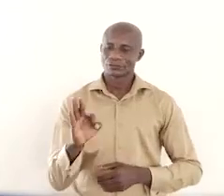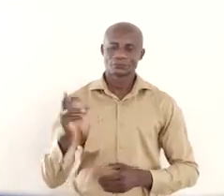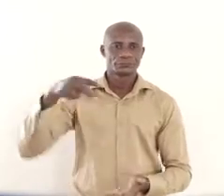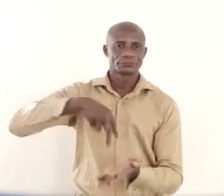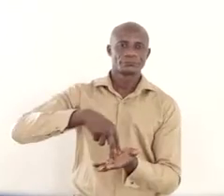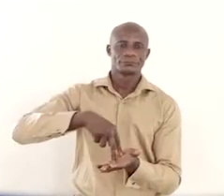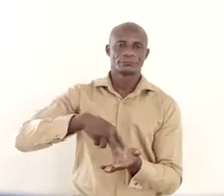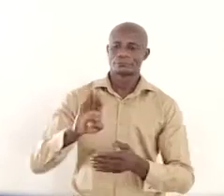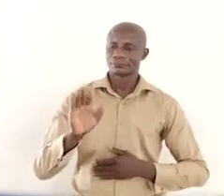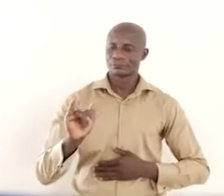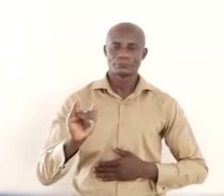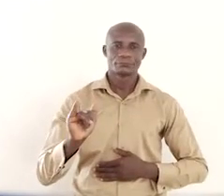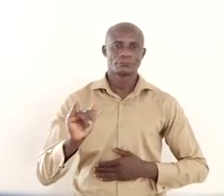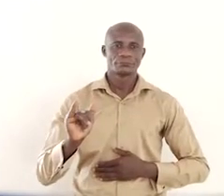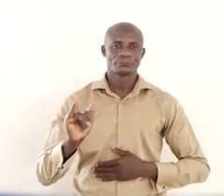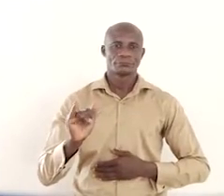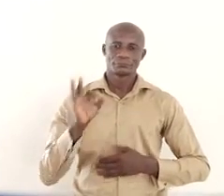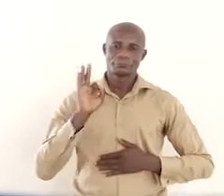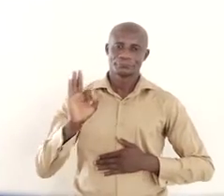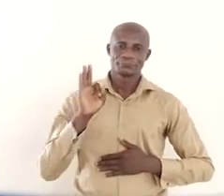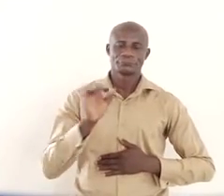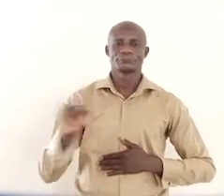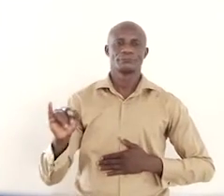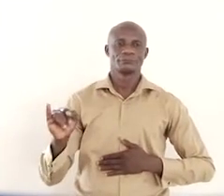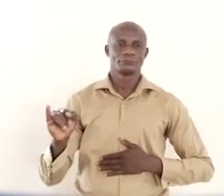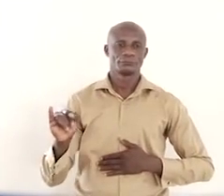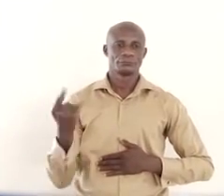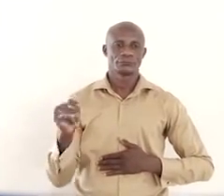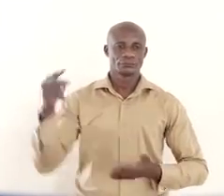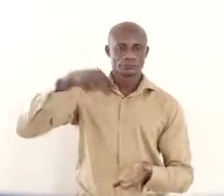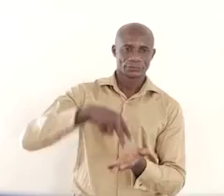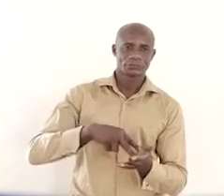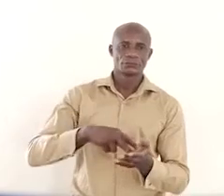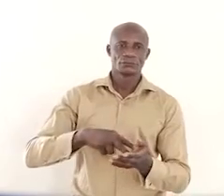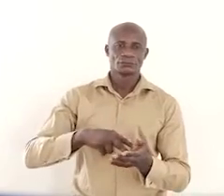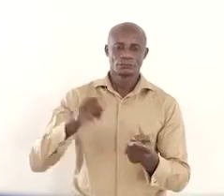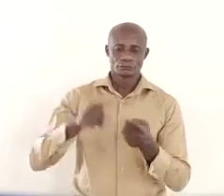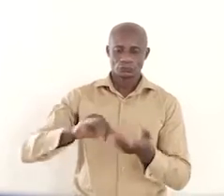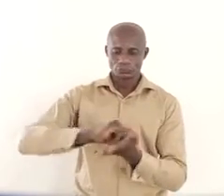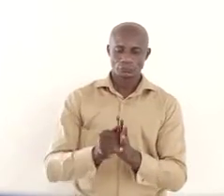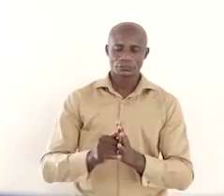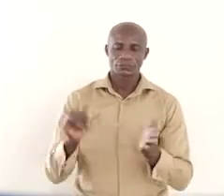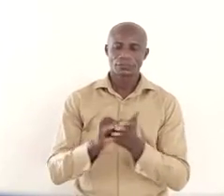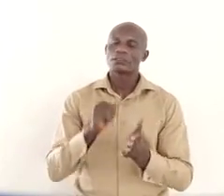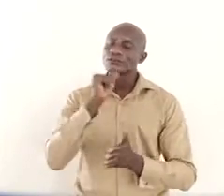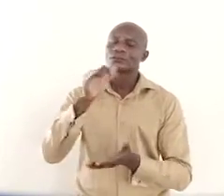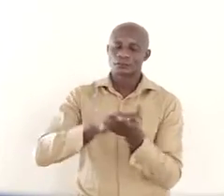of the resurrection by preaching the resurrection to non-believers.